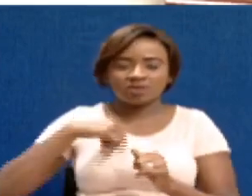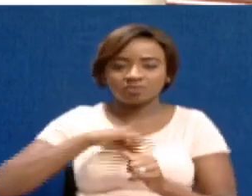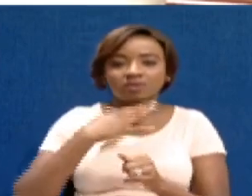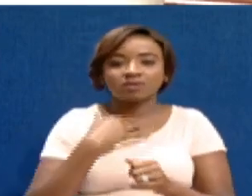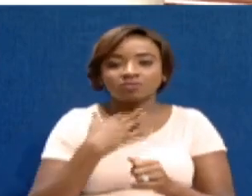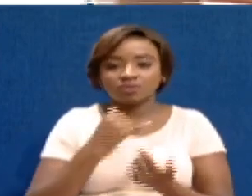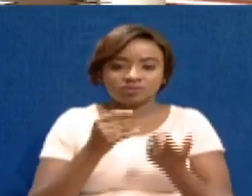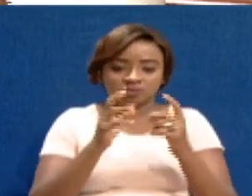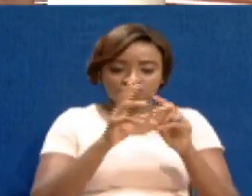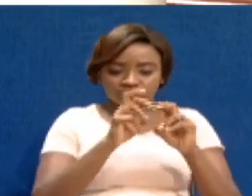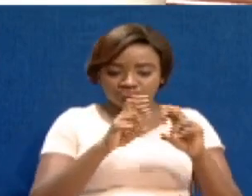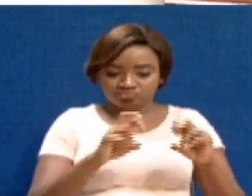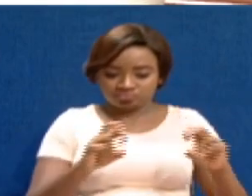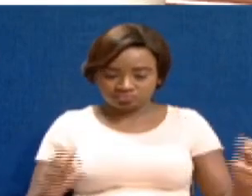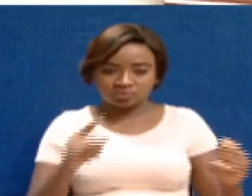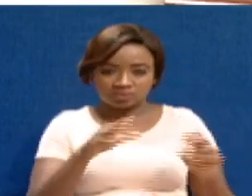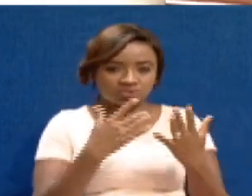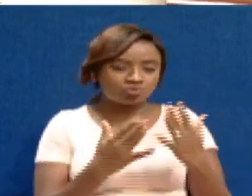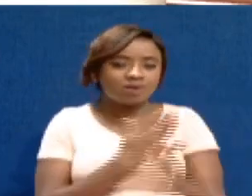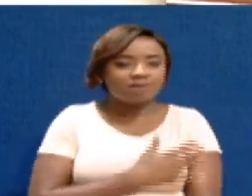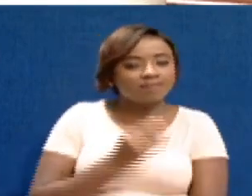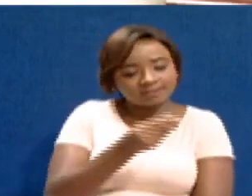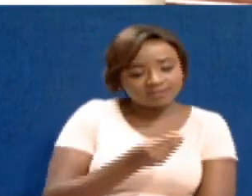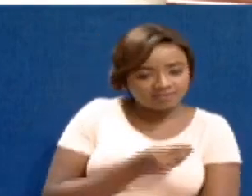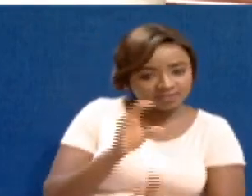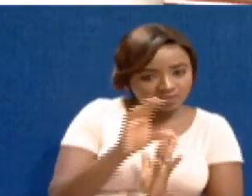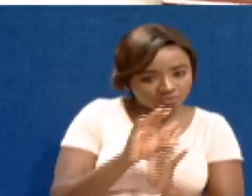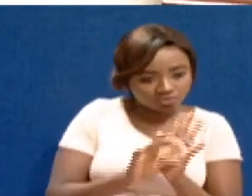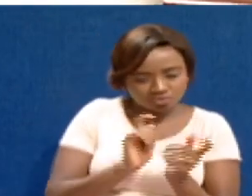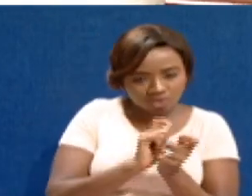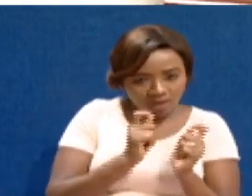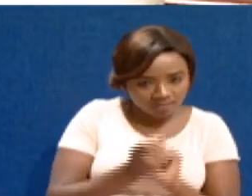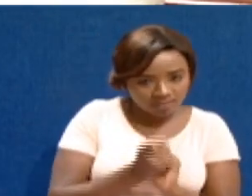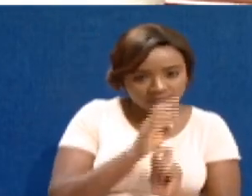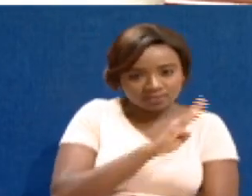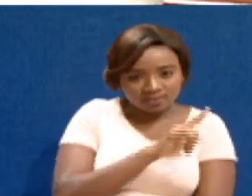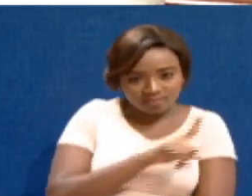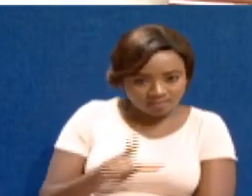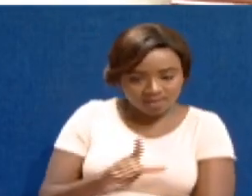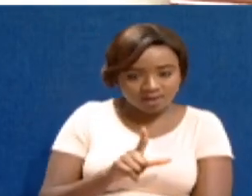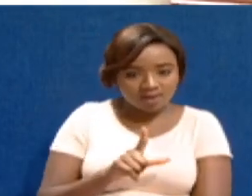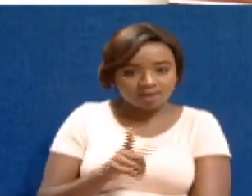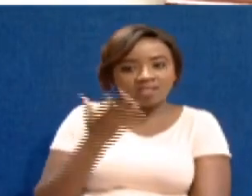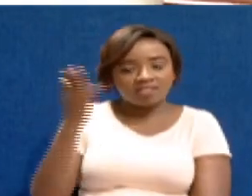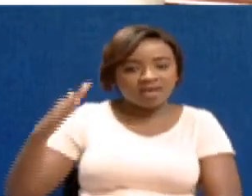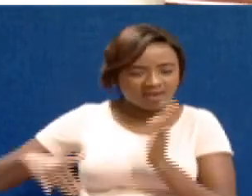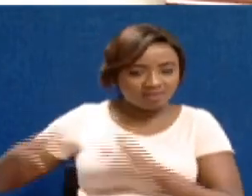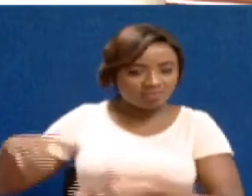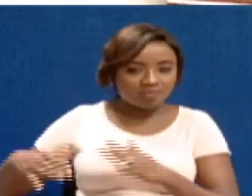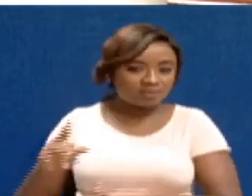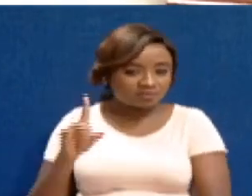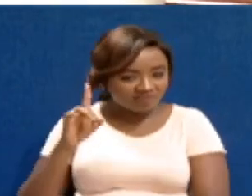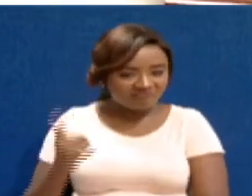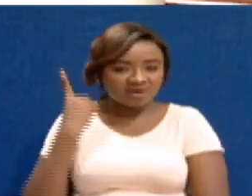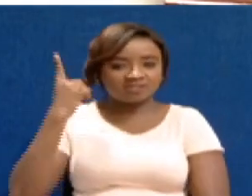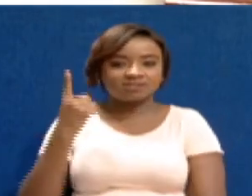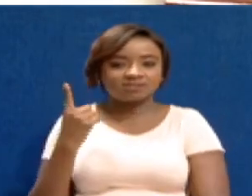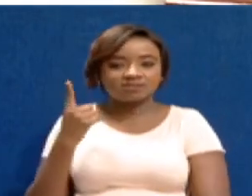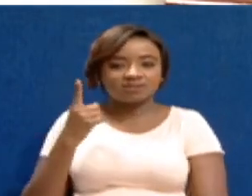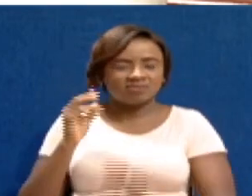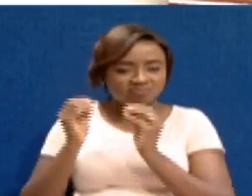see the constitutional amendment proposals were not available to us or any Kenyan at